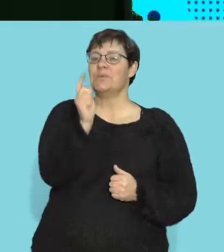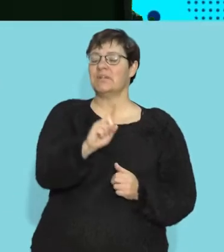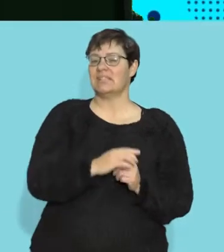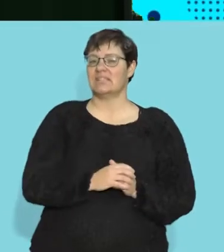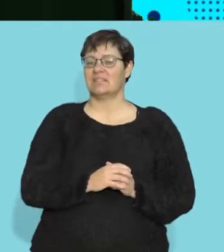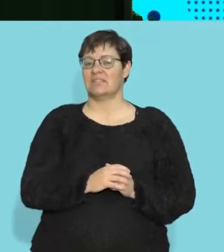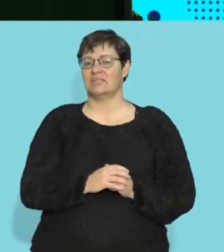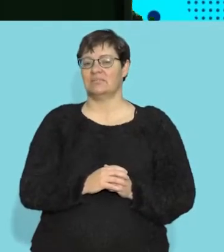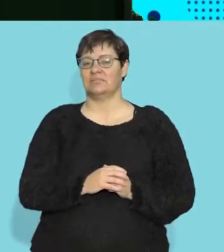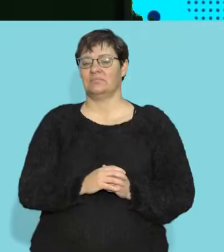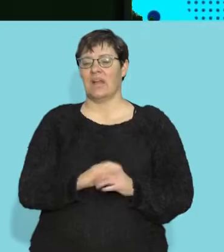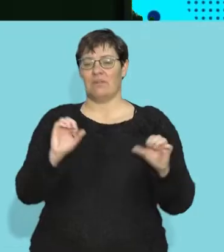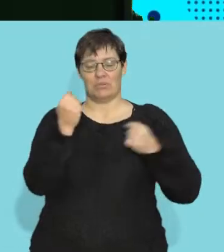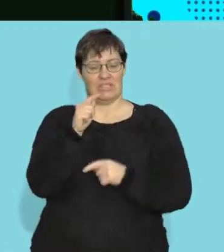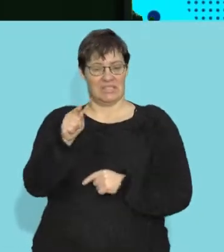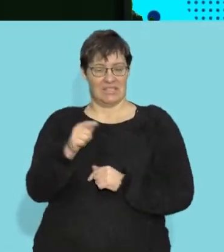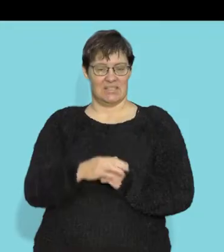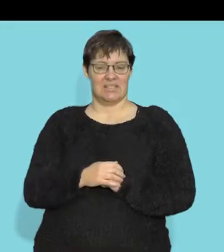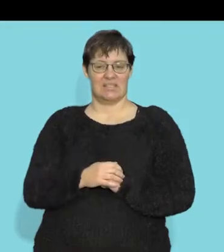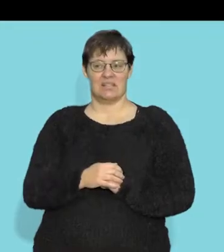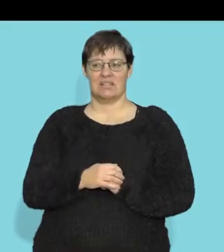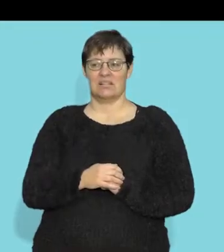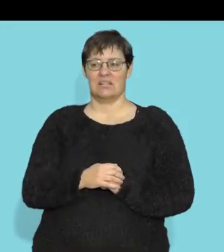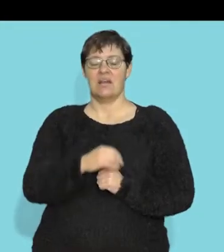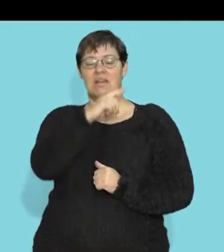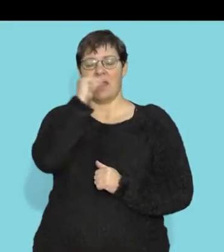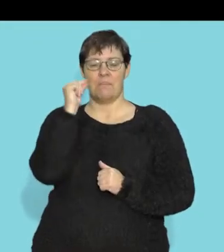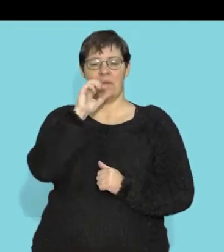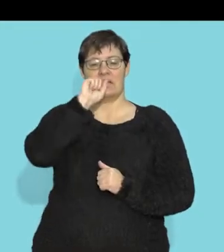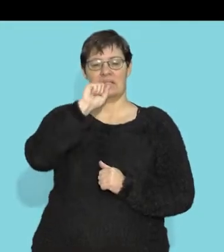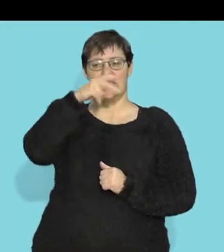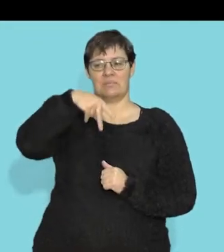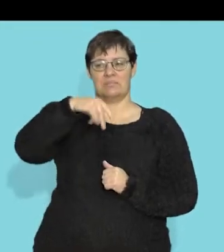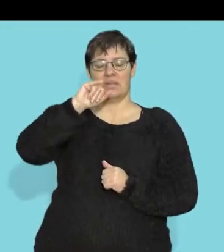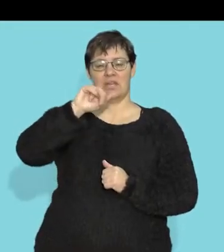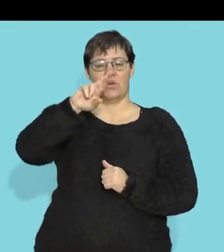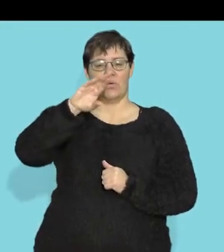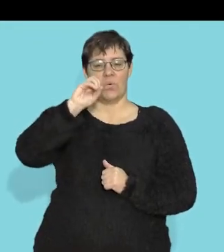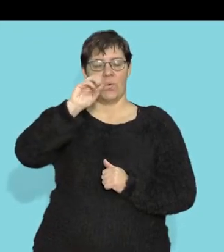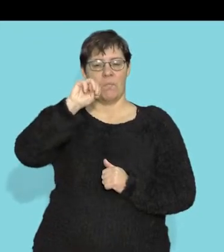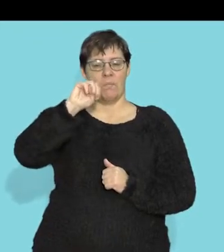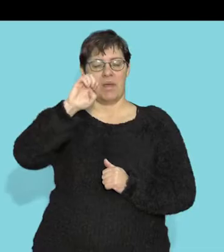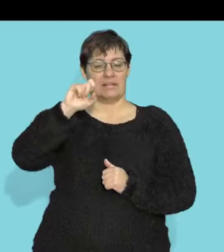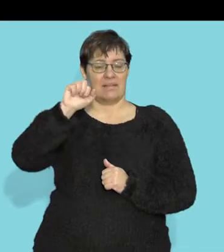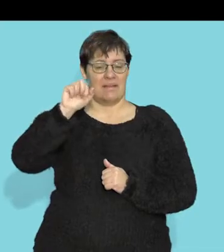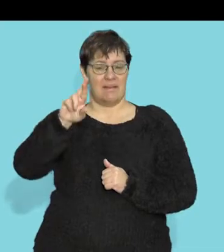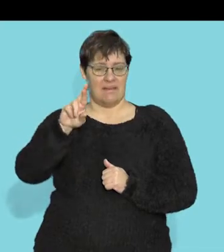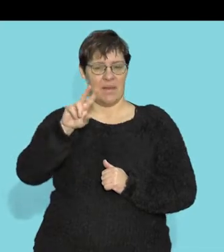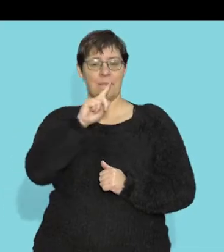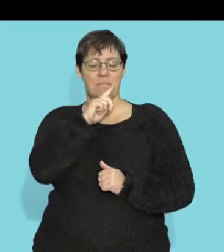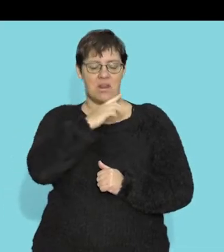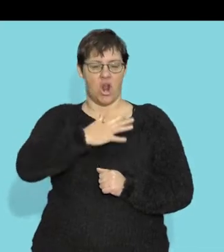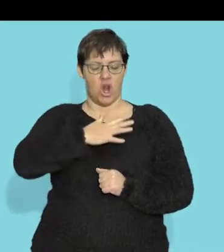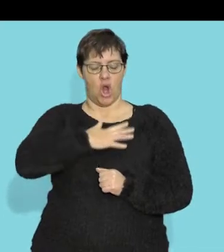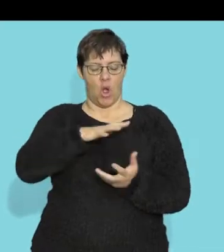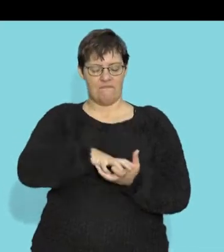means is you've got this little machine, right? It's called a spirometer. And what it tests is your